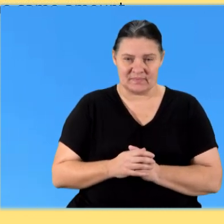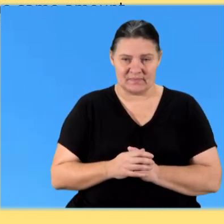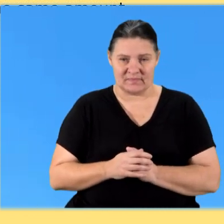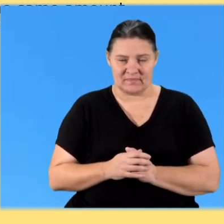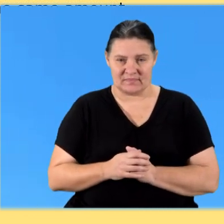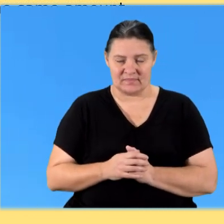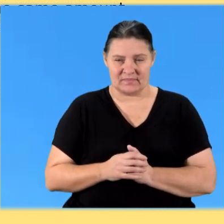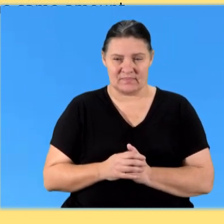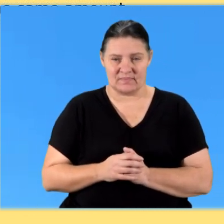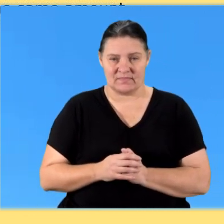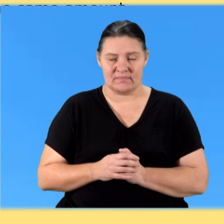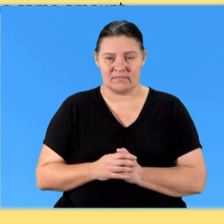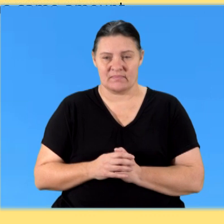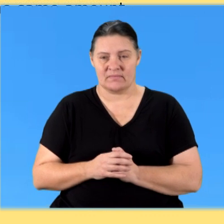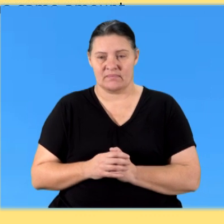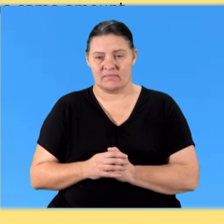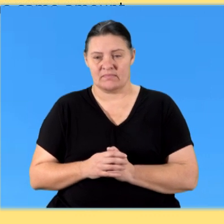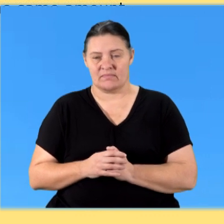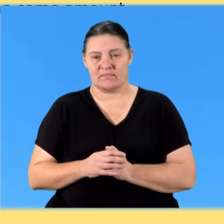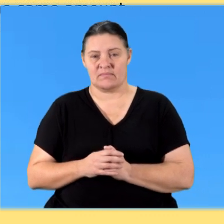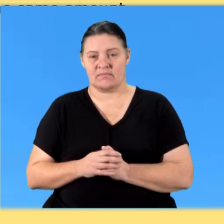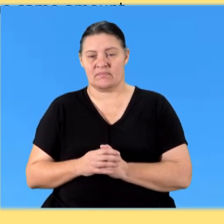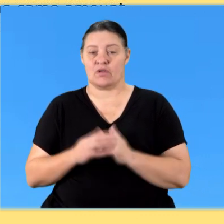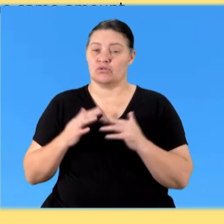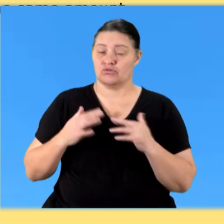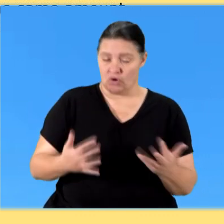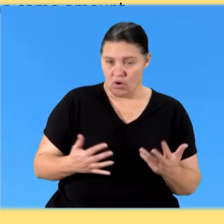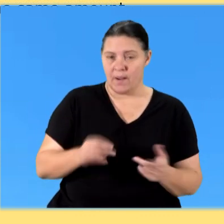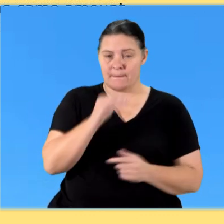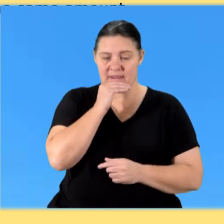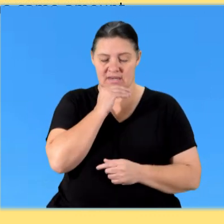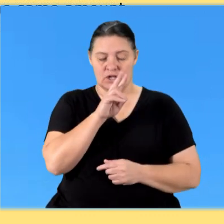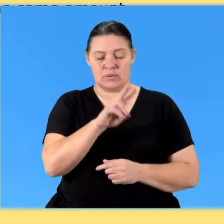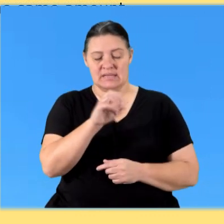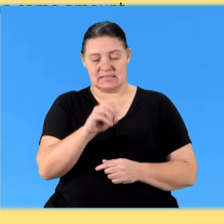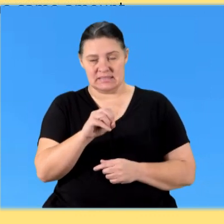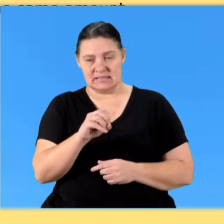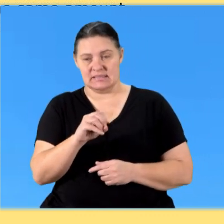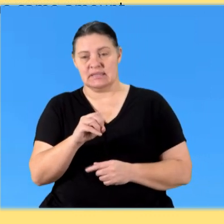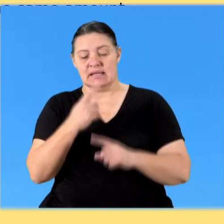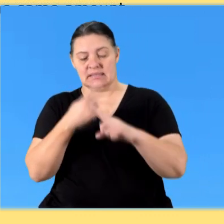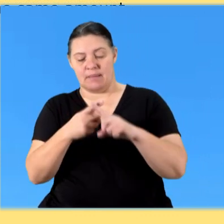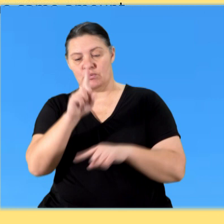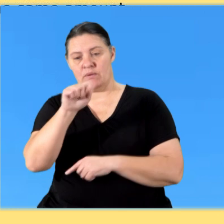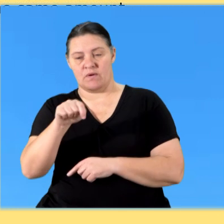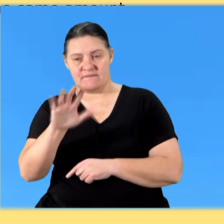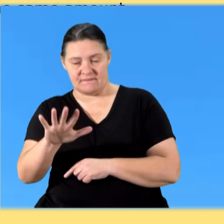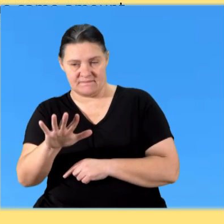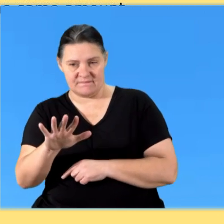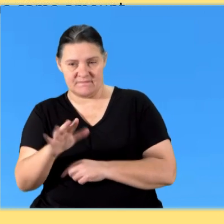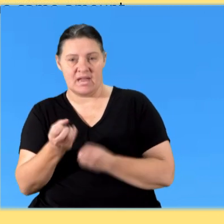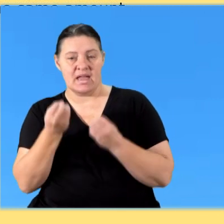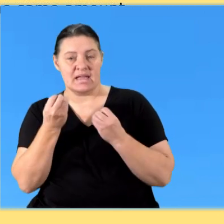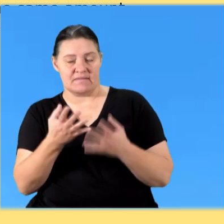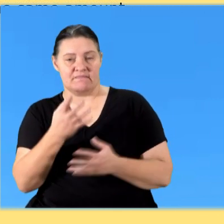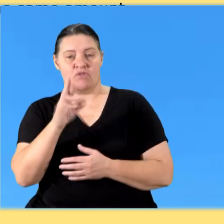1.5 times more. 1.5 times more. So it will be 20 rand multiplied by 1.5. That